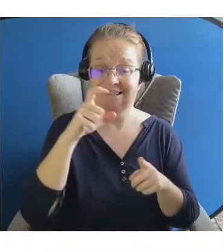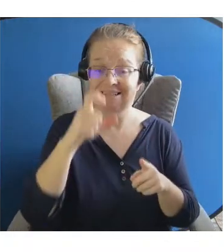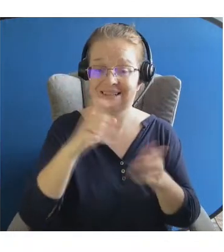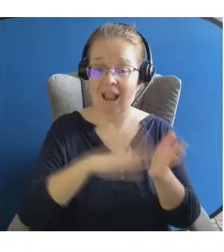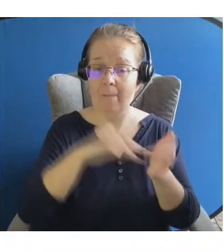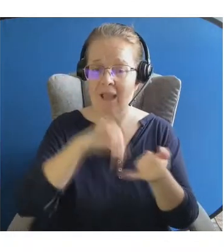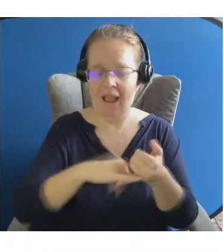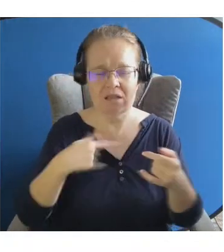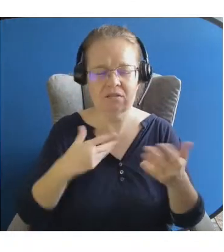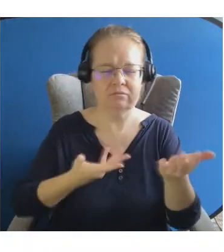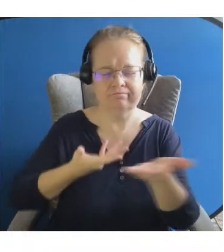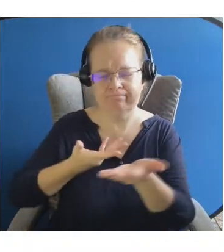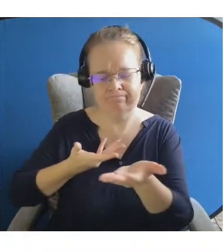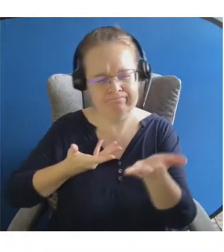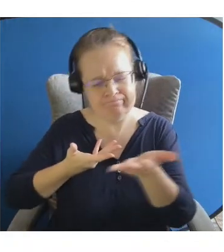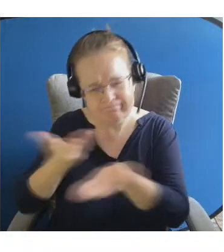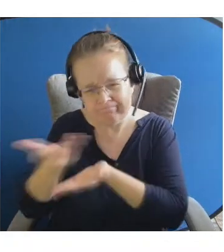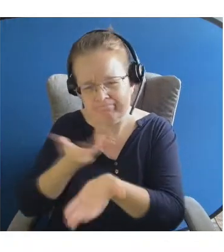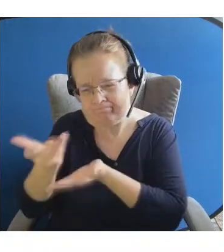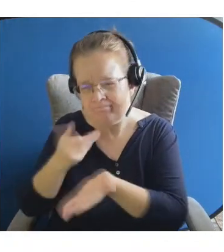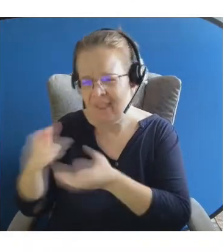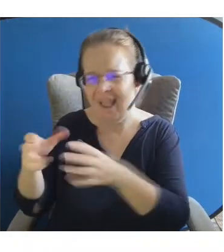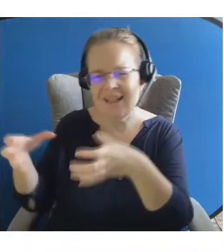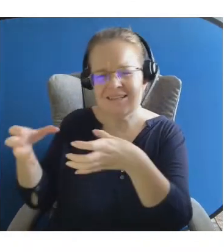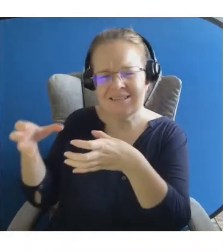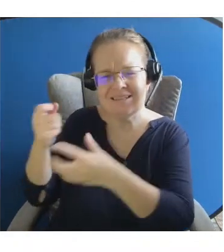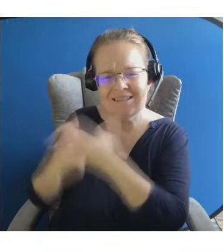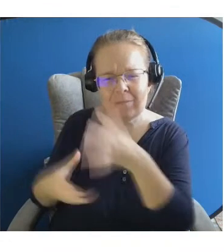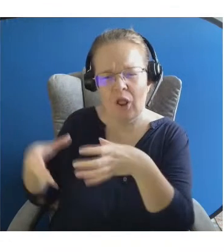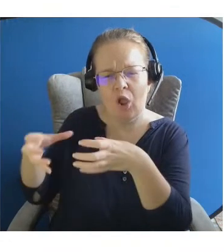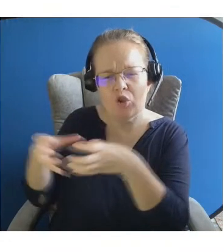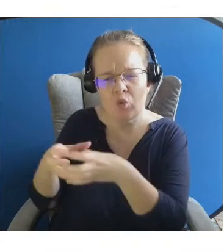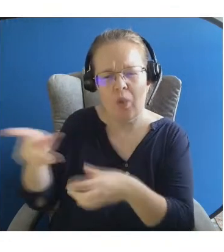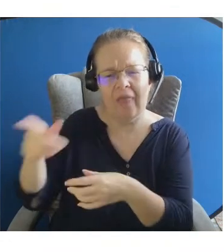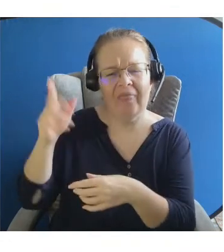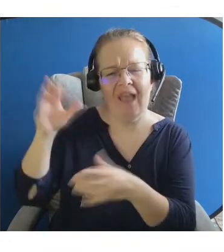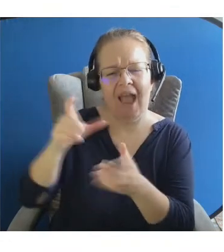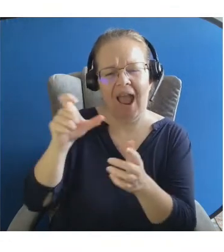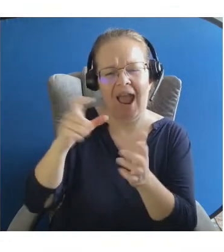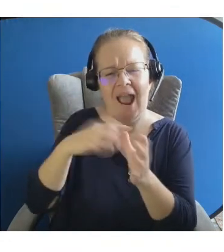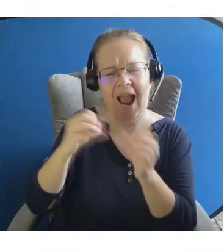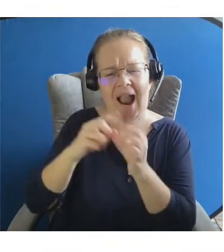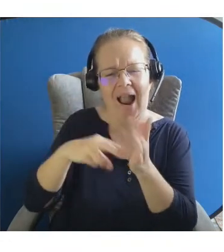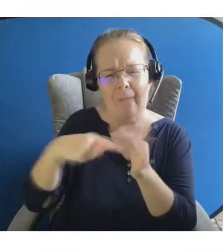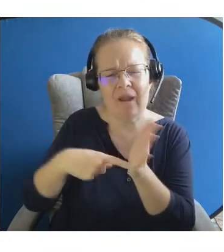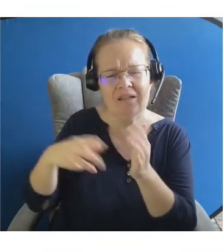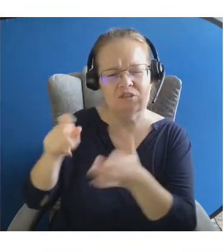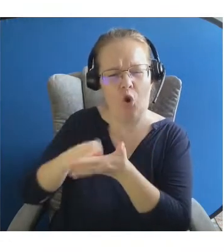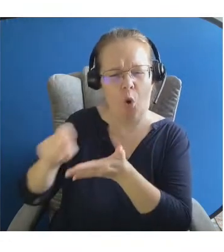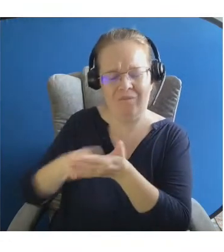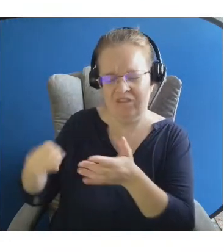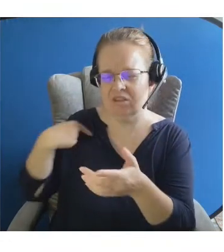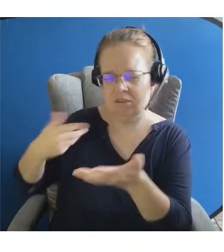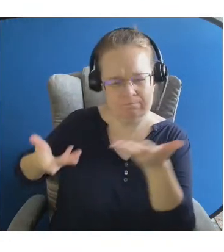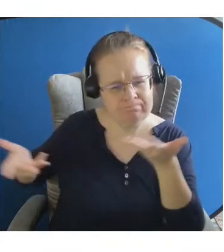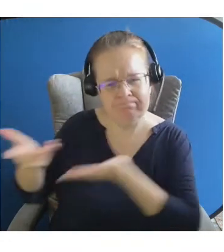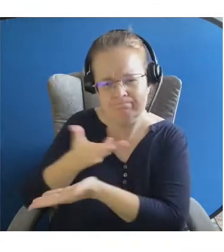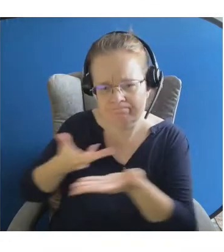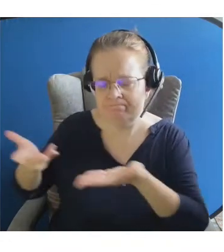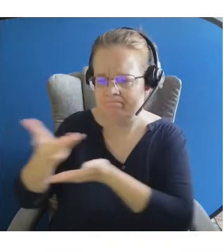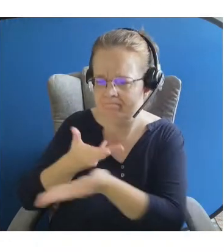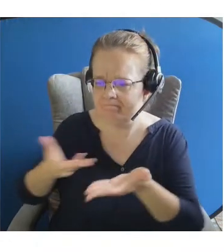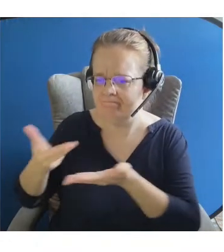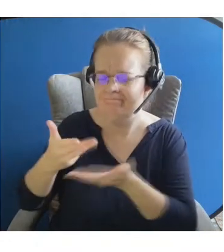the Disability Unit and Cabinet Office. And it was really part of a much broader discussion about the impact of the pandemic on disabled people, but